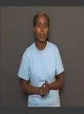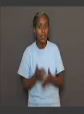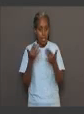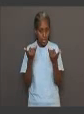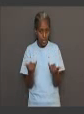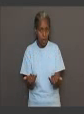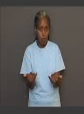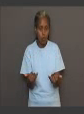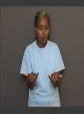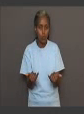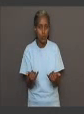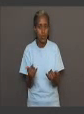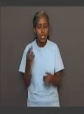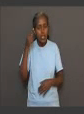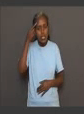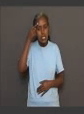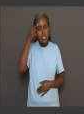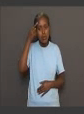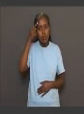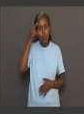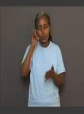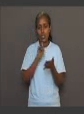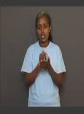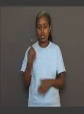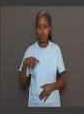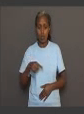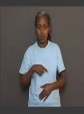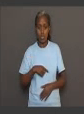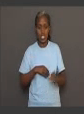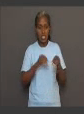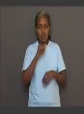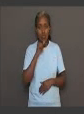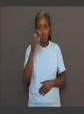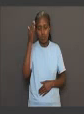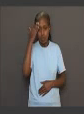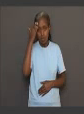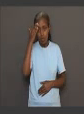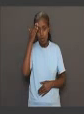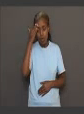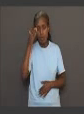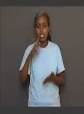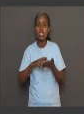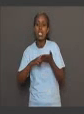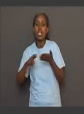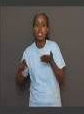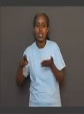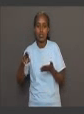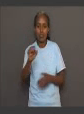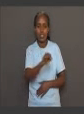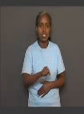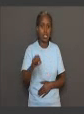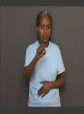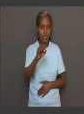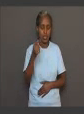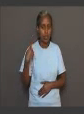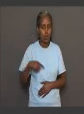Now, let us suppose that we do not know the radius of the sphere.